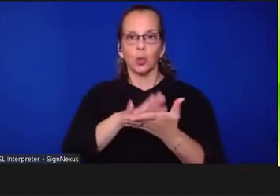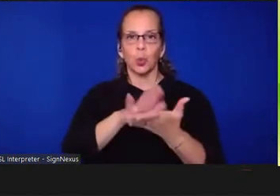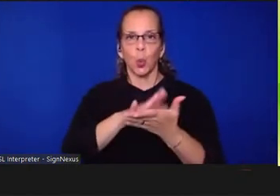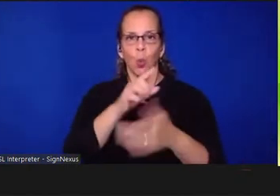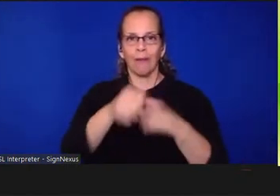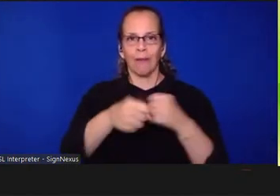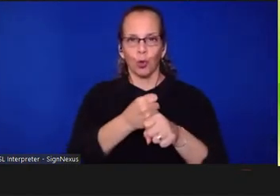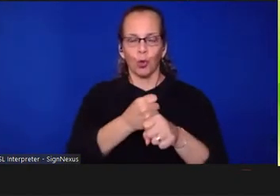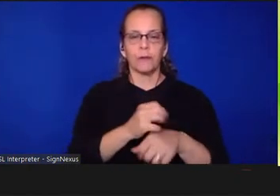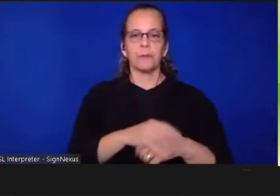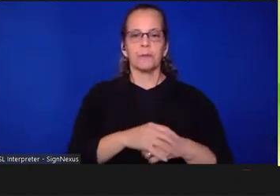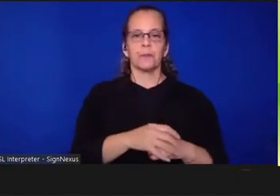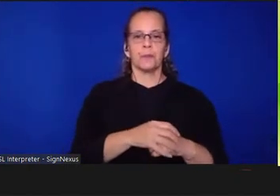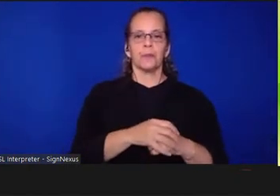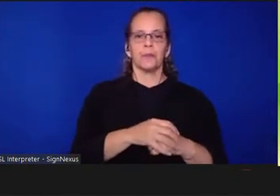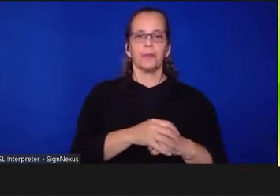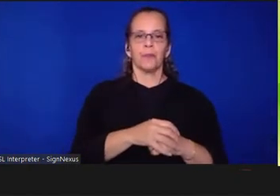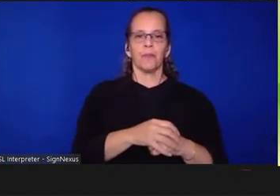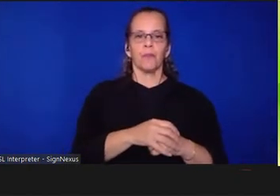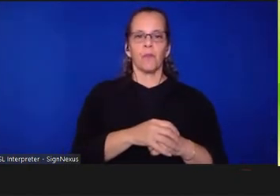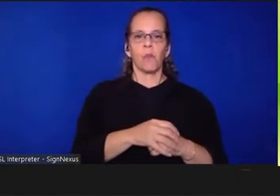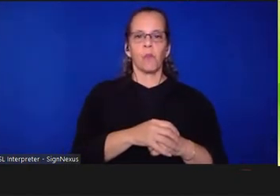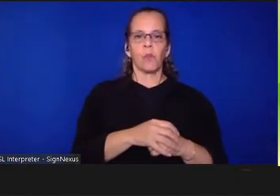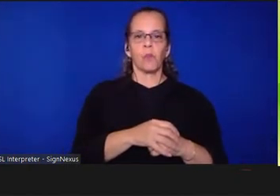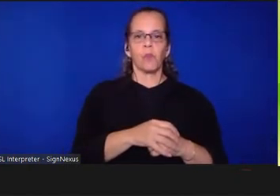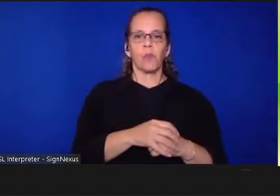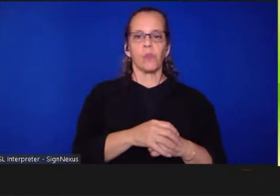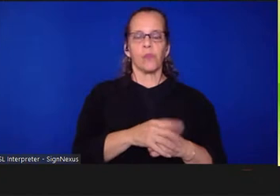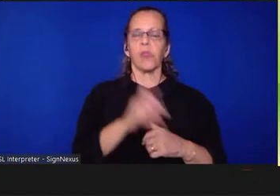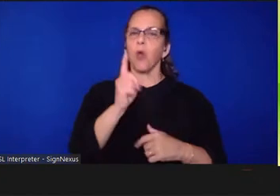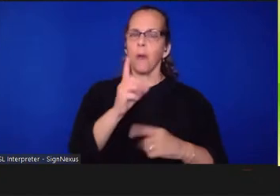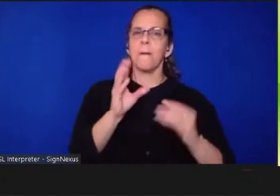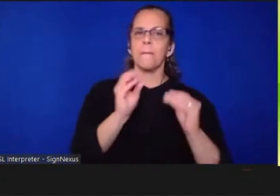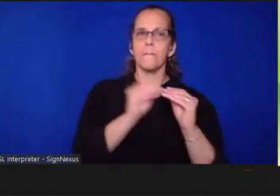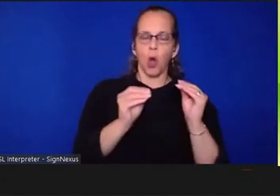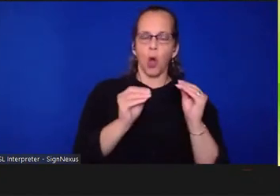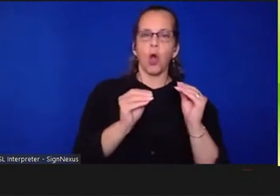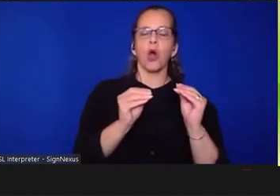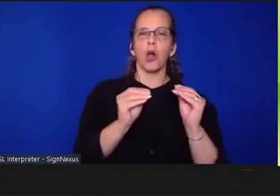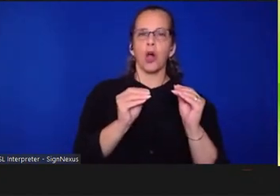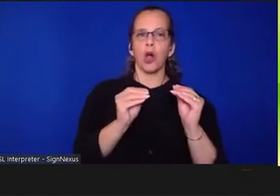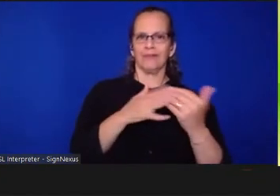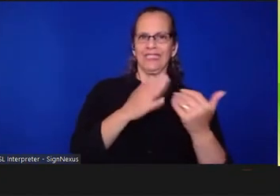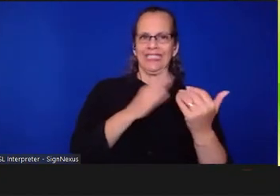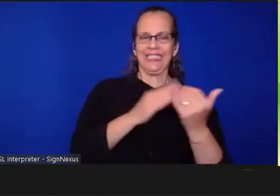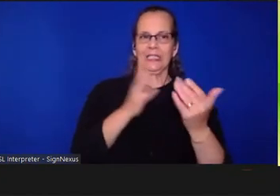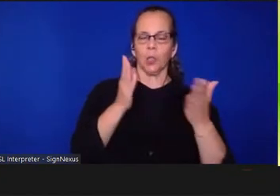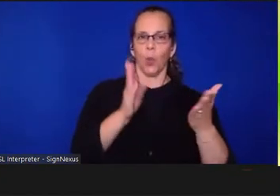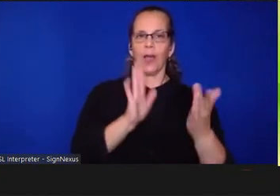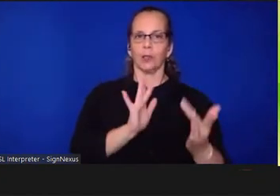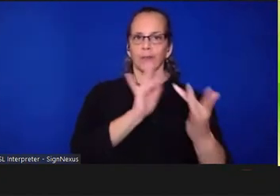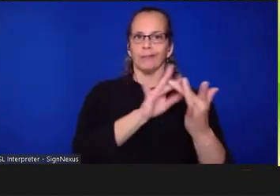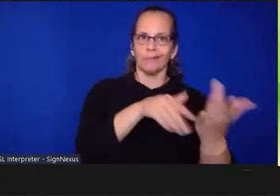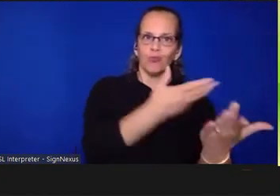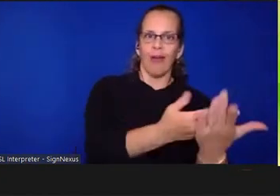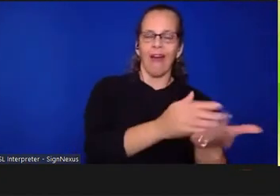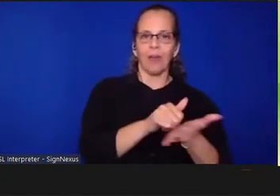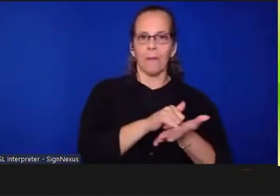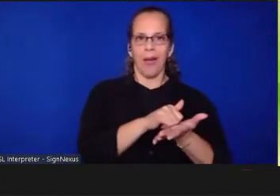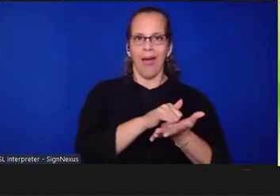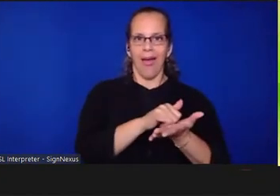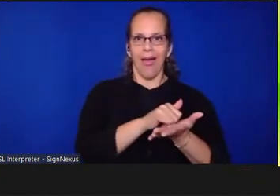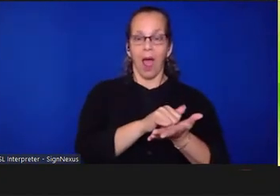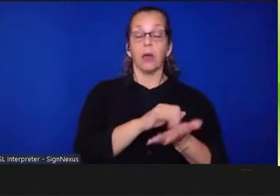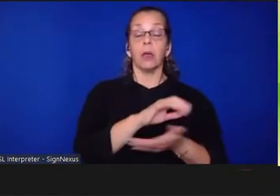commute and make it an even more convenient way for me to get to Manhattan by decreasing traffic in and around the central